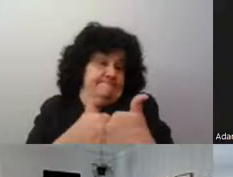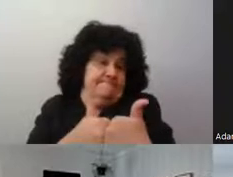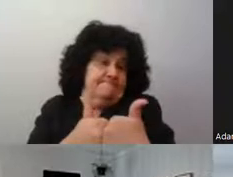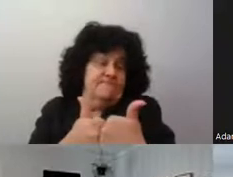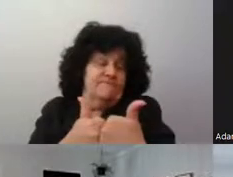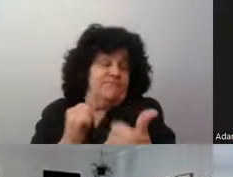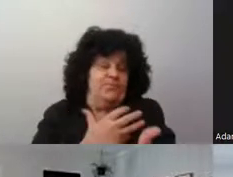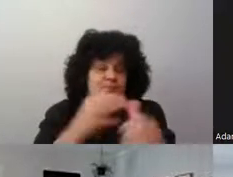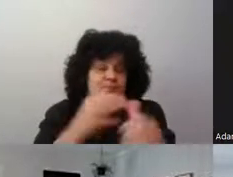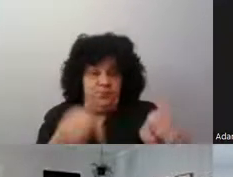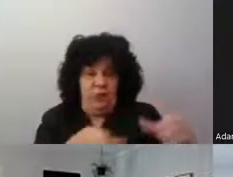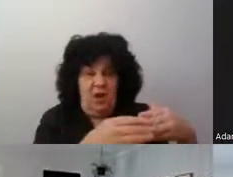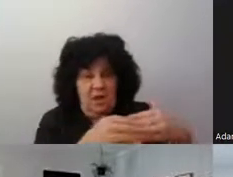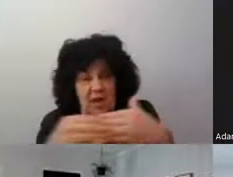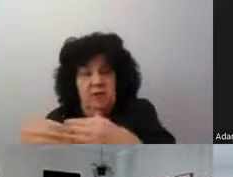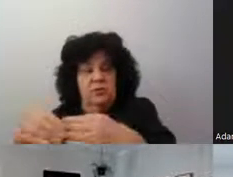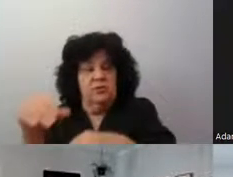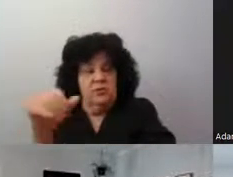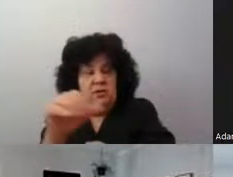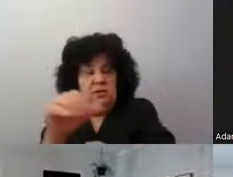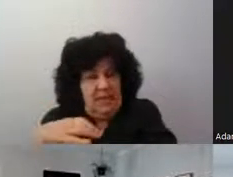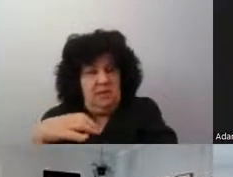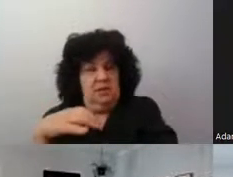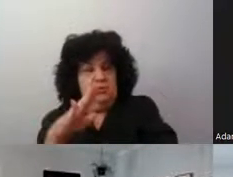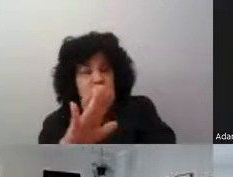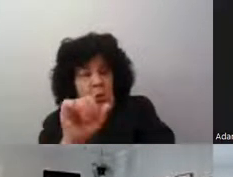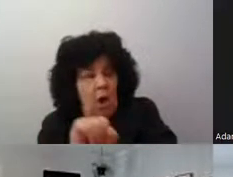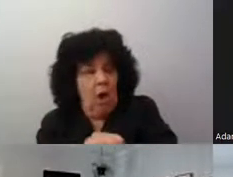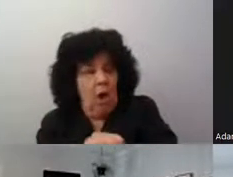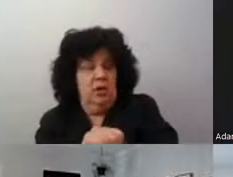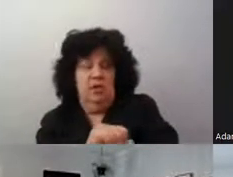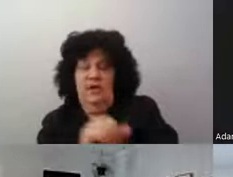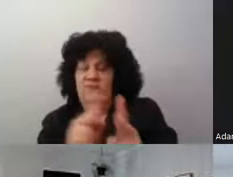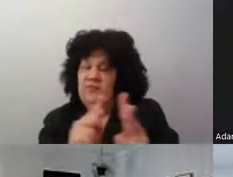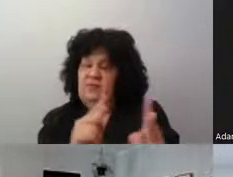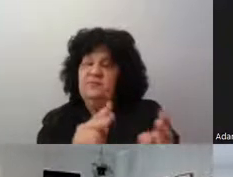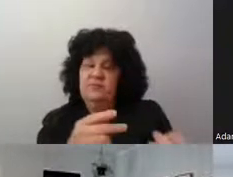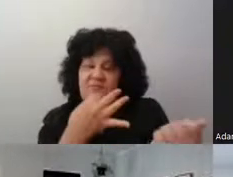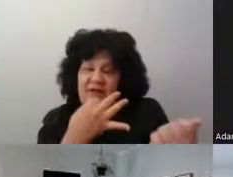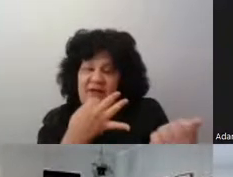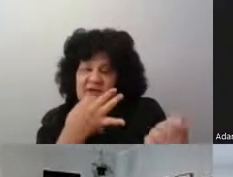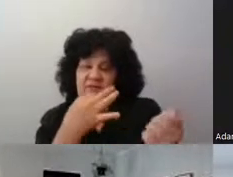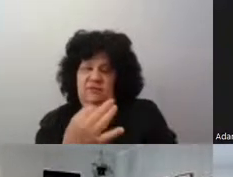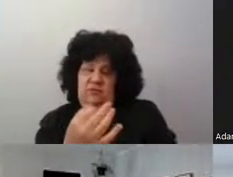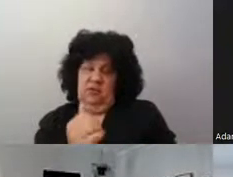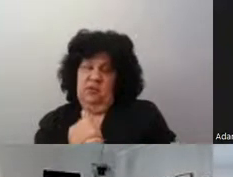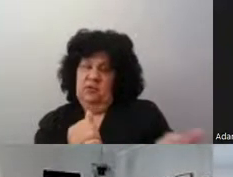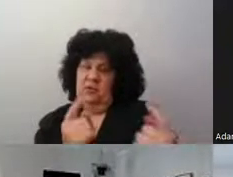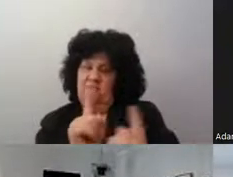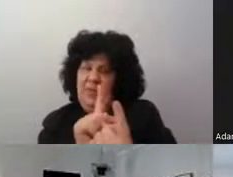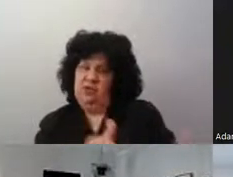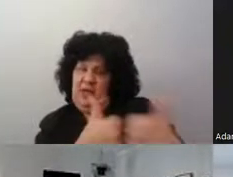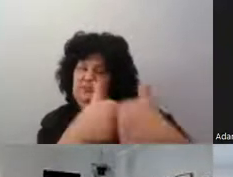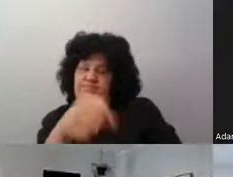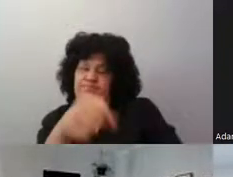the work of this committee to be as effective as possible in helping GSA meet those challenges. So today